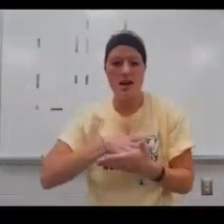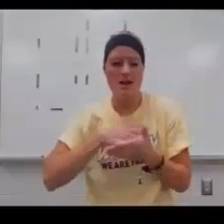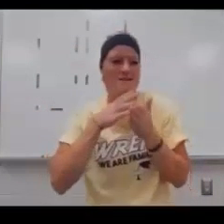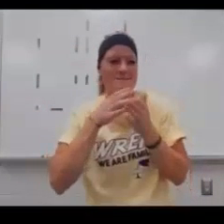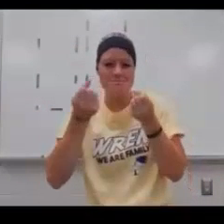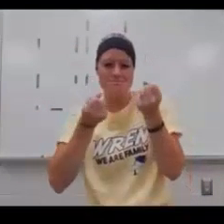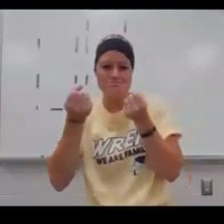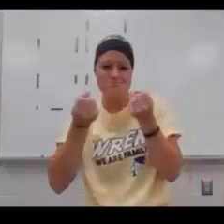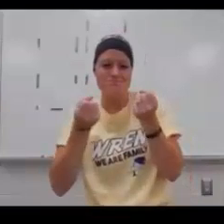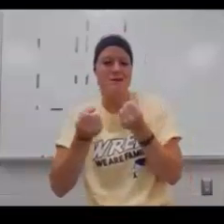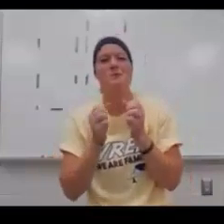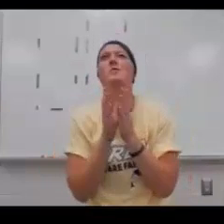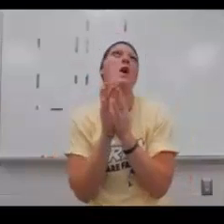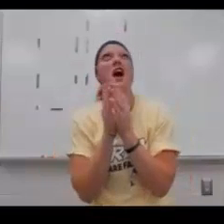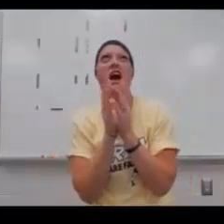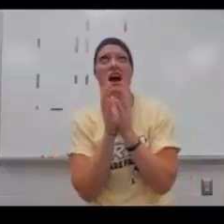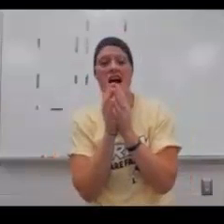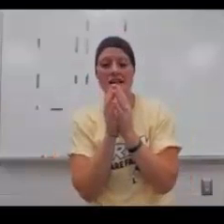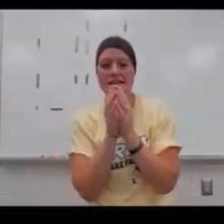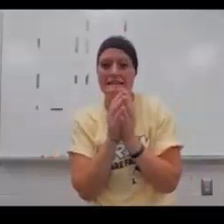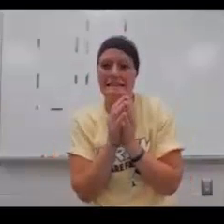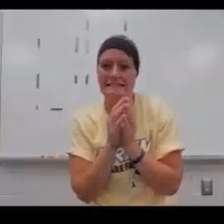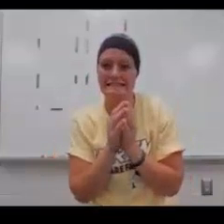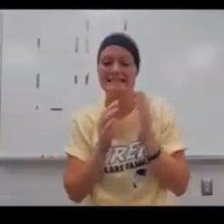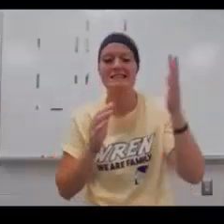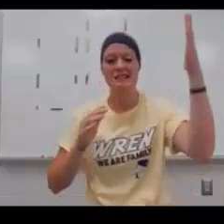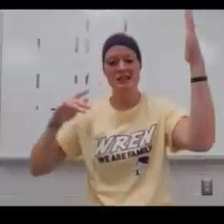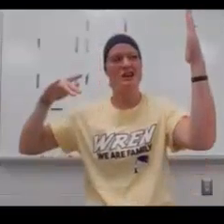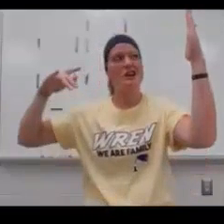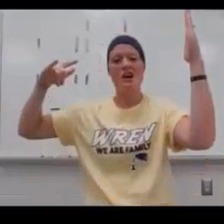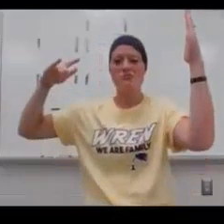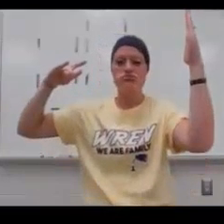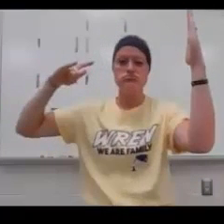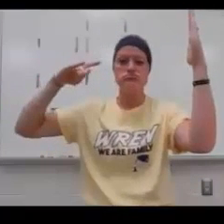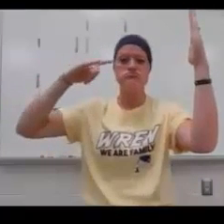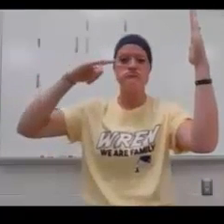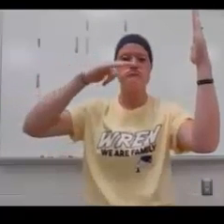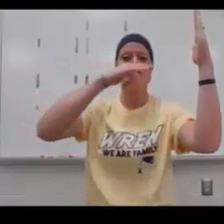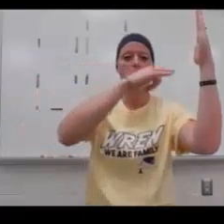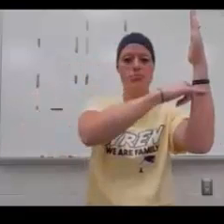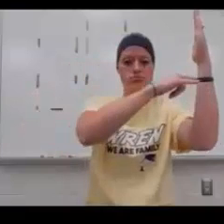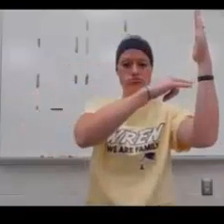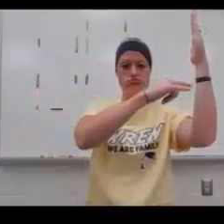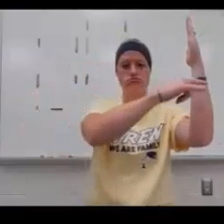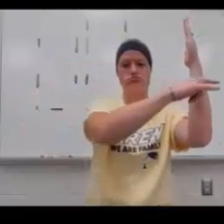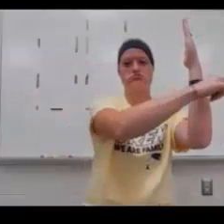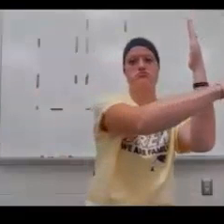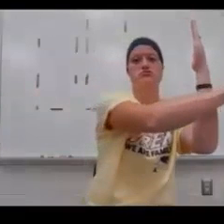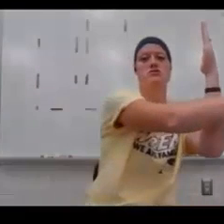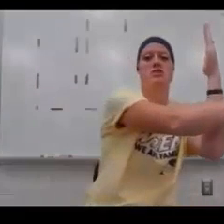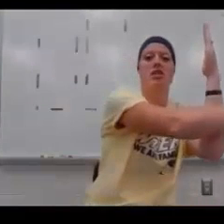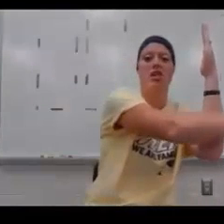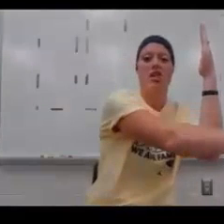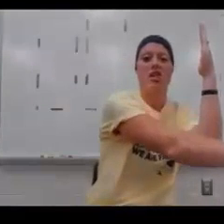There was an airplane with a bad man driving it. Mwahaha. And he drove